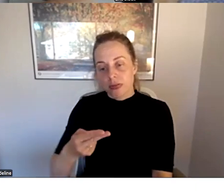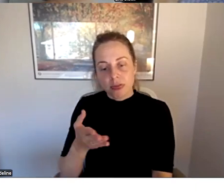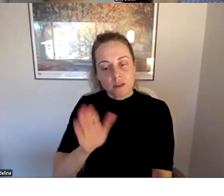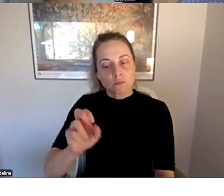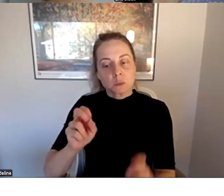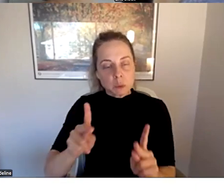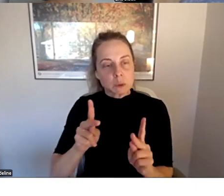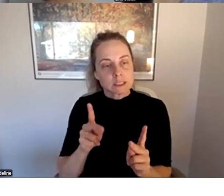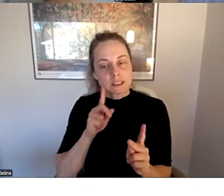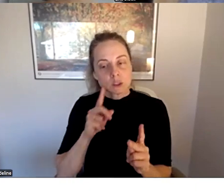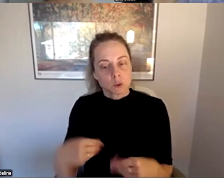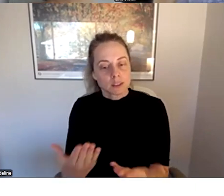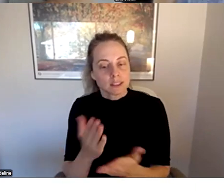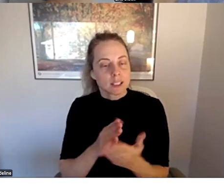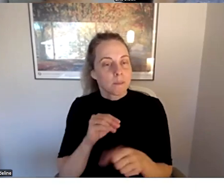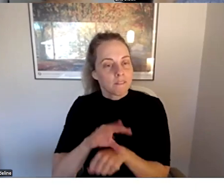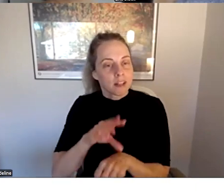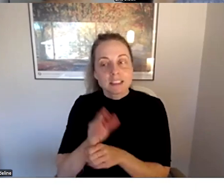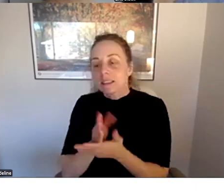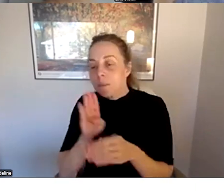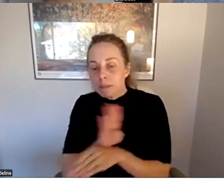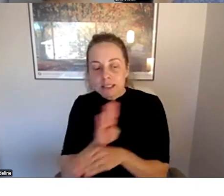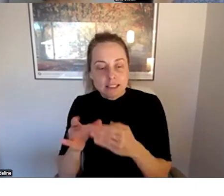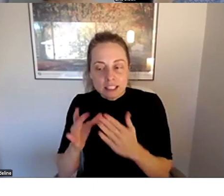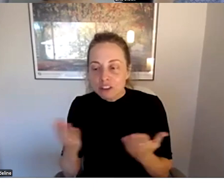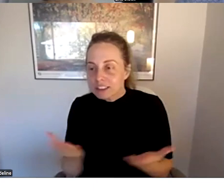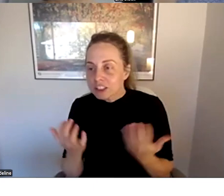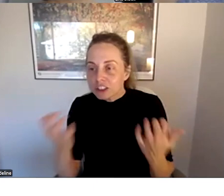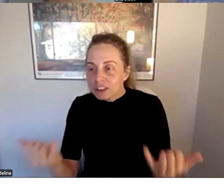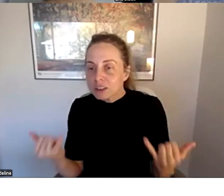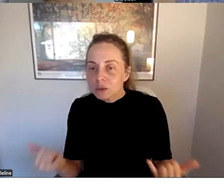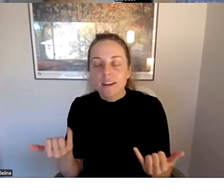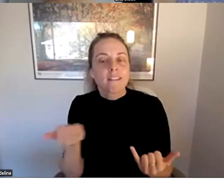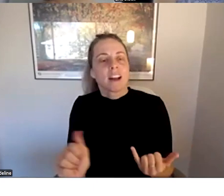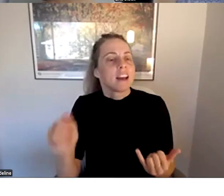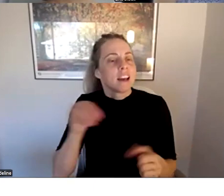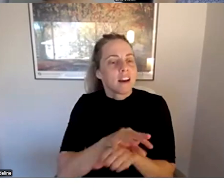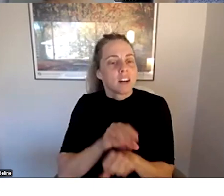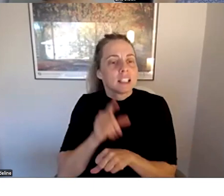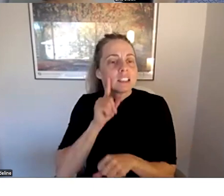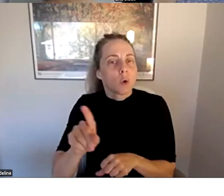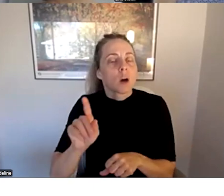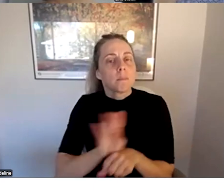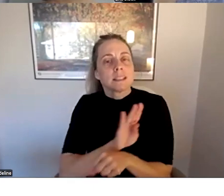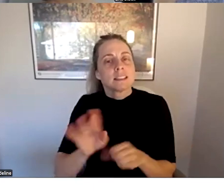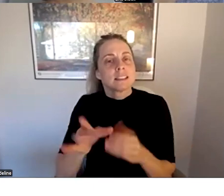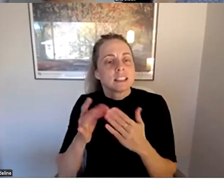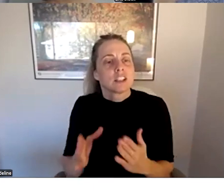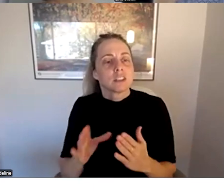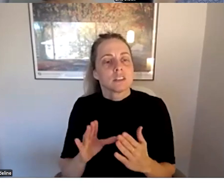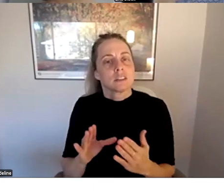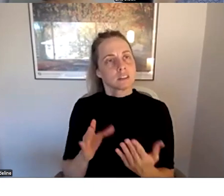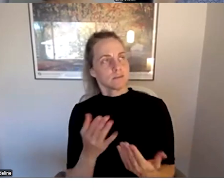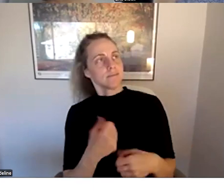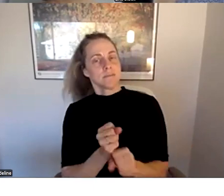the audience today and wondering if you have any advice for business leaders and what they can do to make workplaces